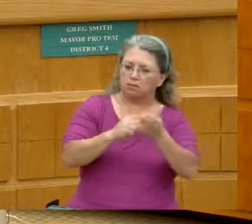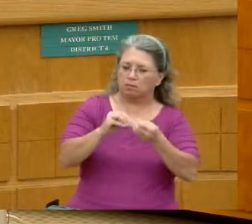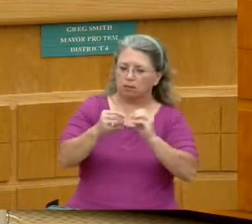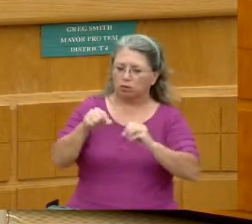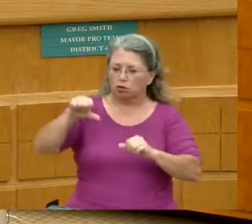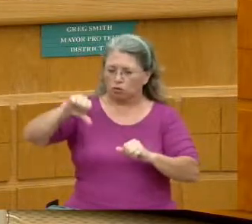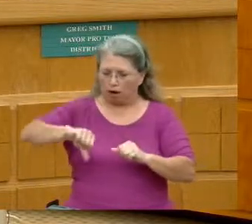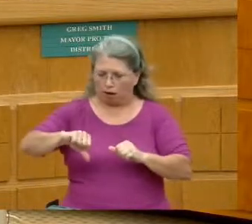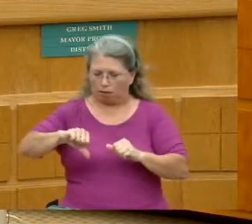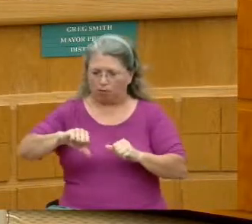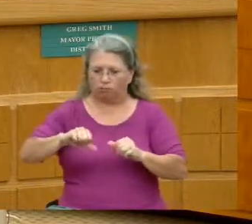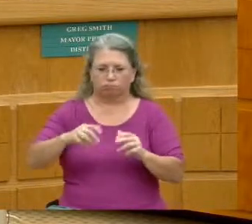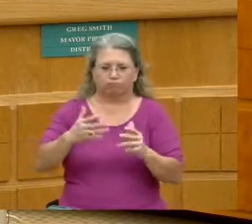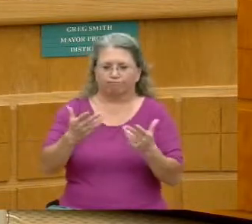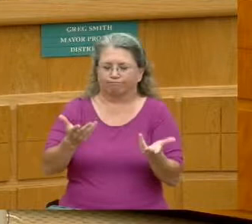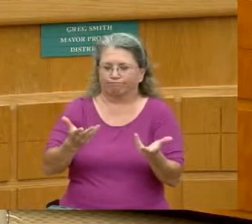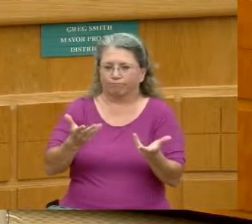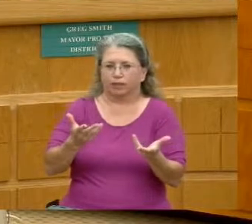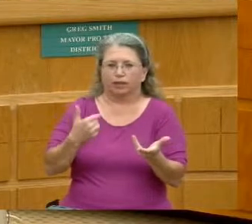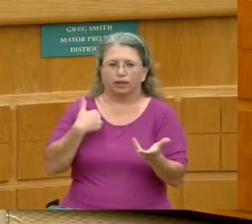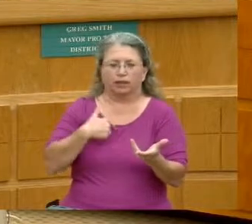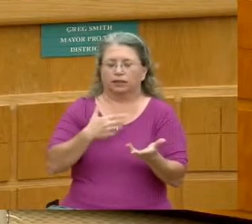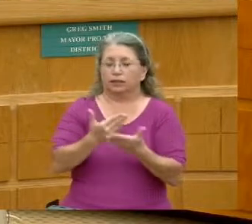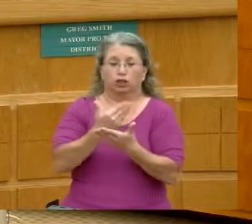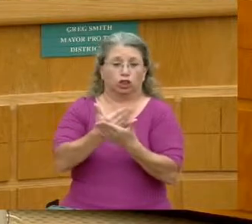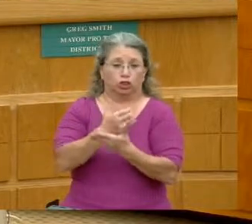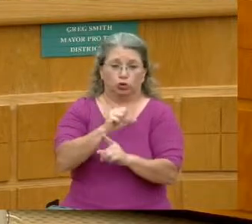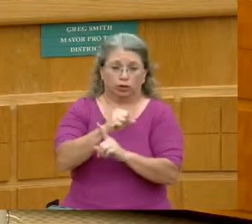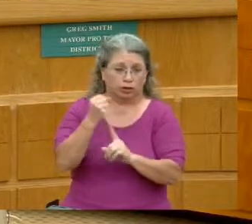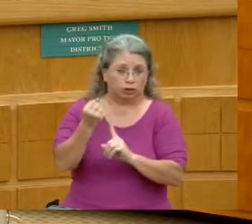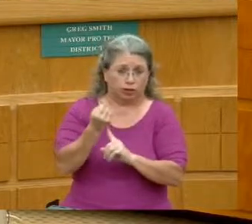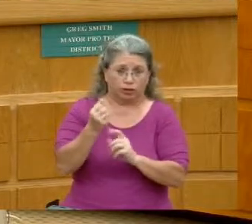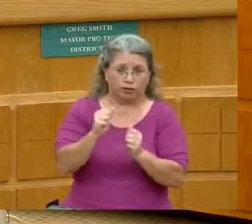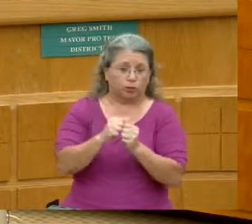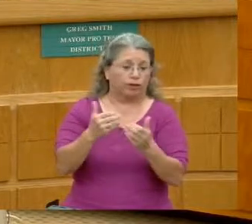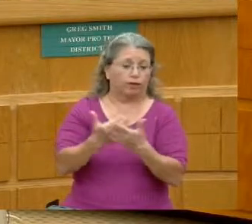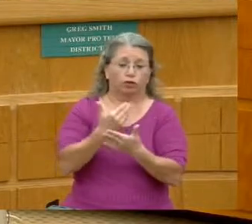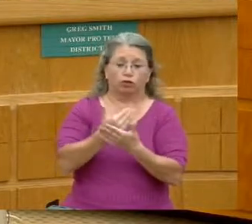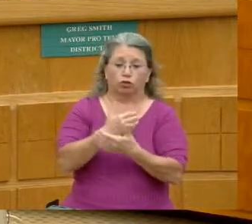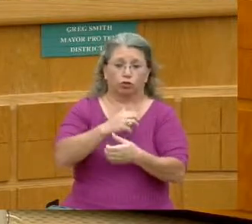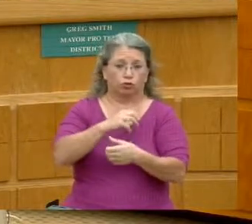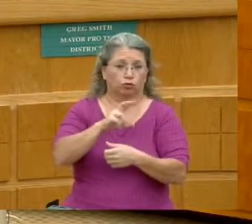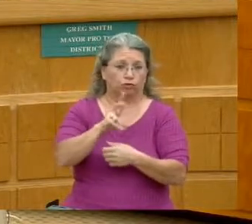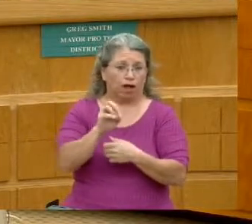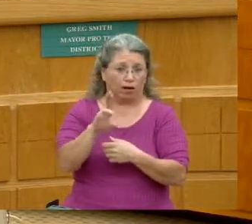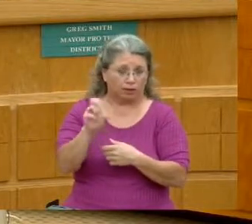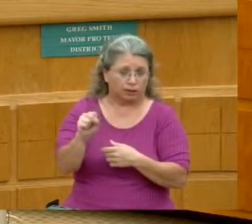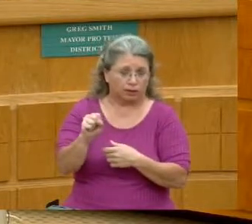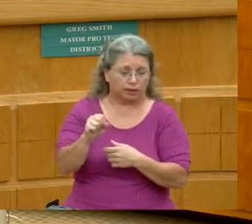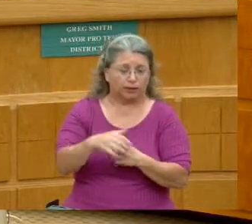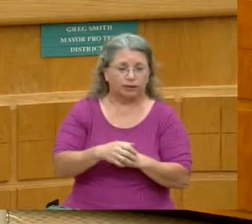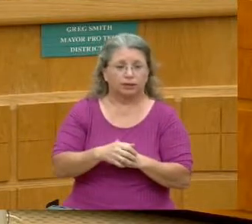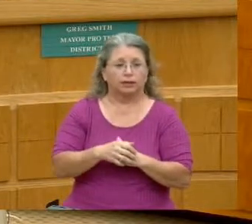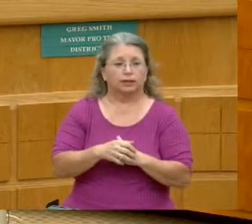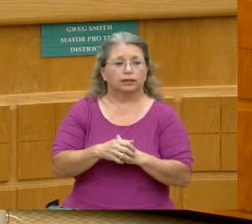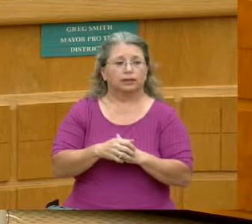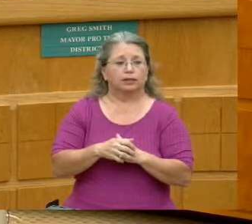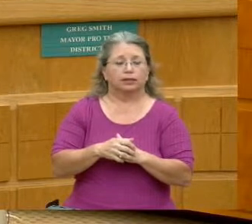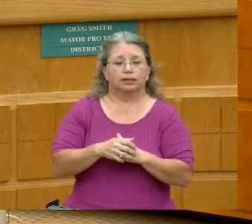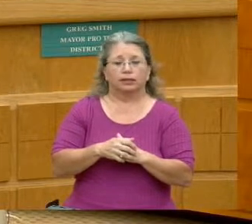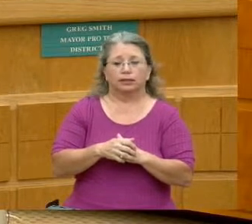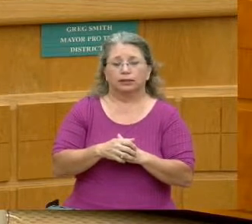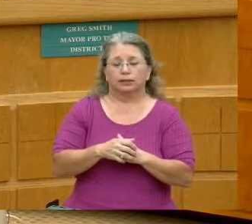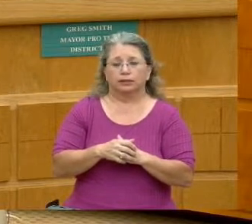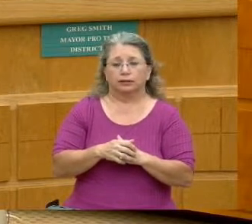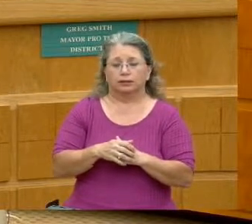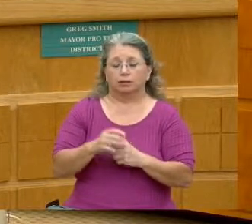will tell. We're kind of in a novel situation here with a novel virus, and we're not sure. Last week, I was saying, well, it looks like we